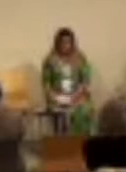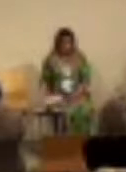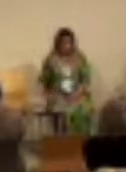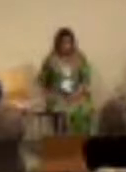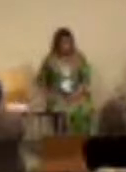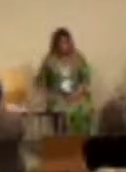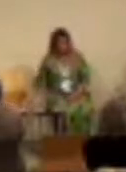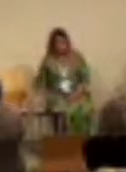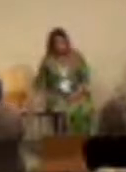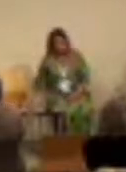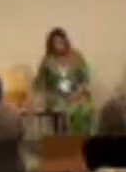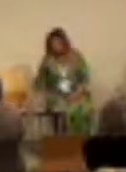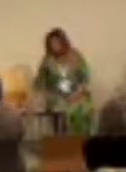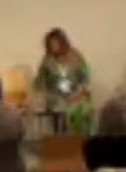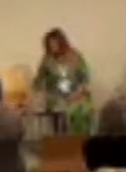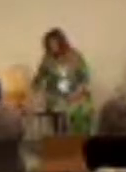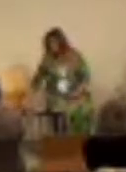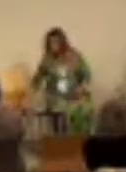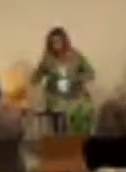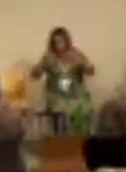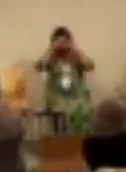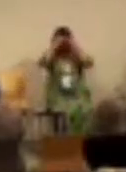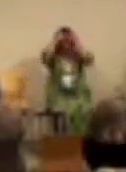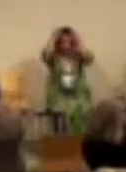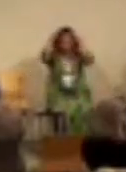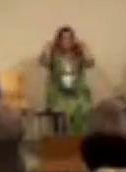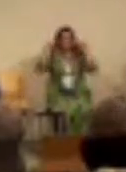before they leave this world.